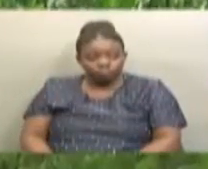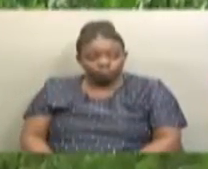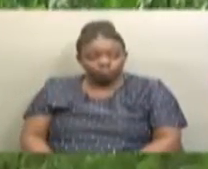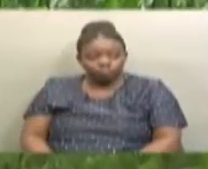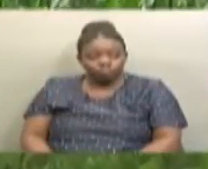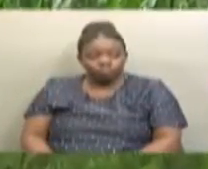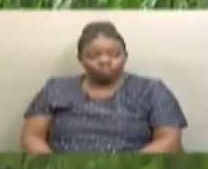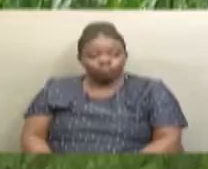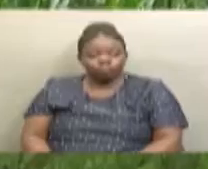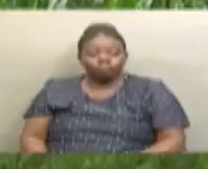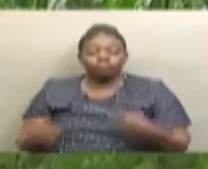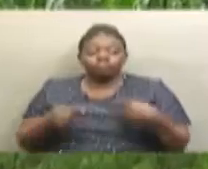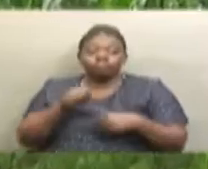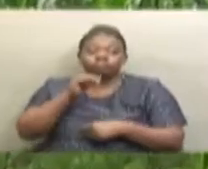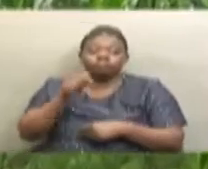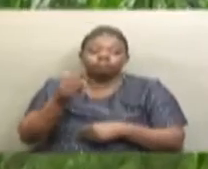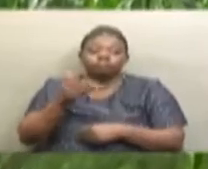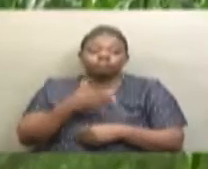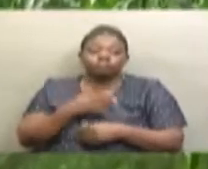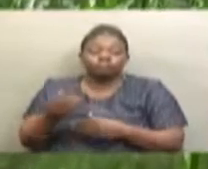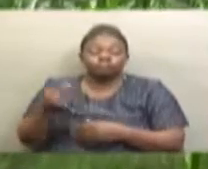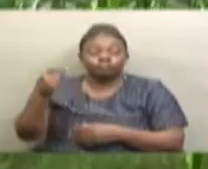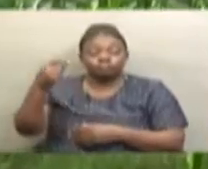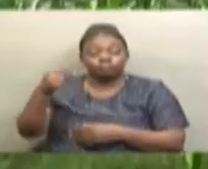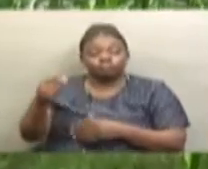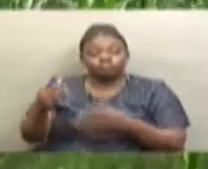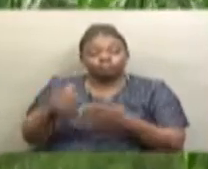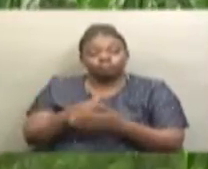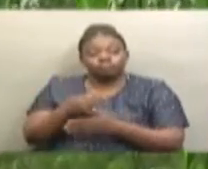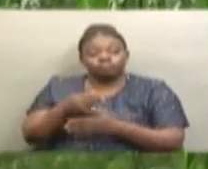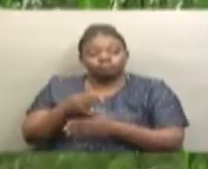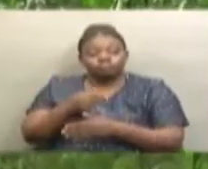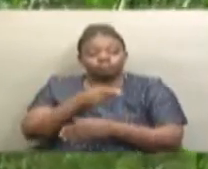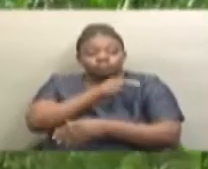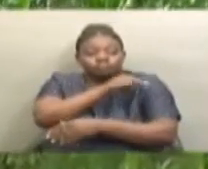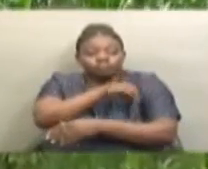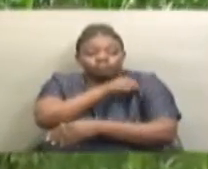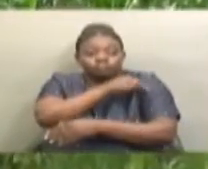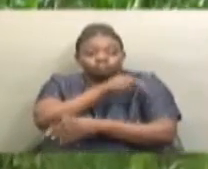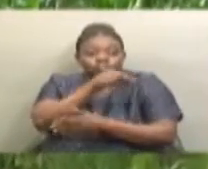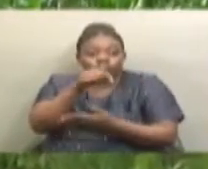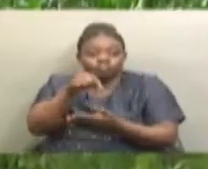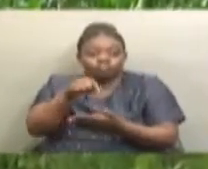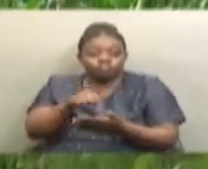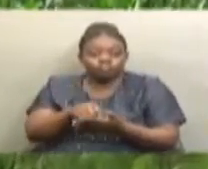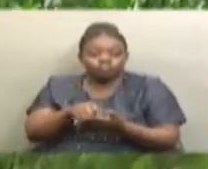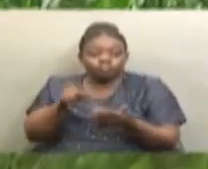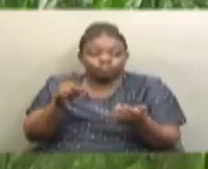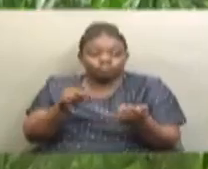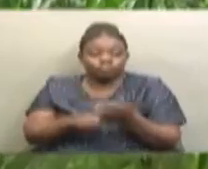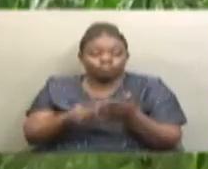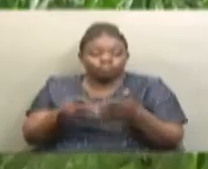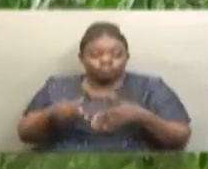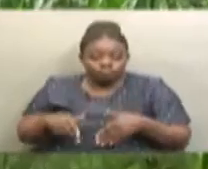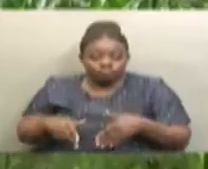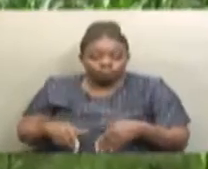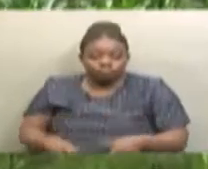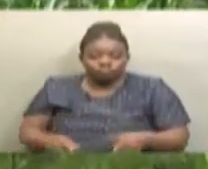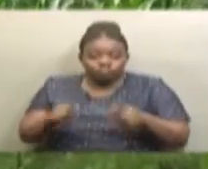Standard like these other new health centers, and we get maternity ward and